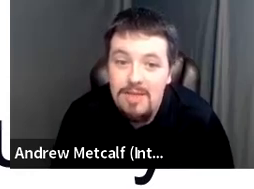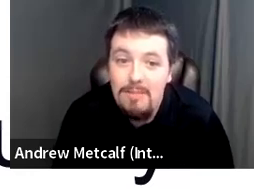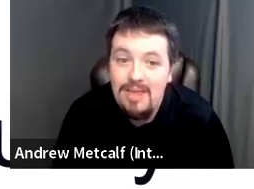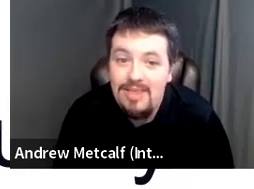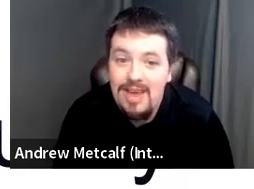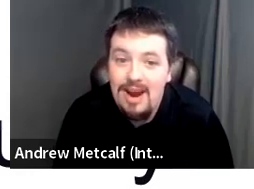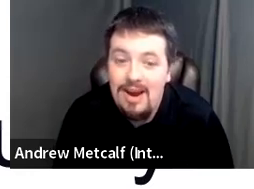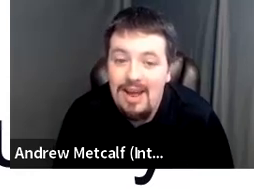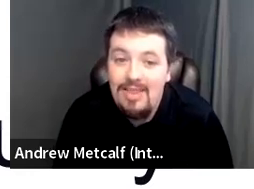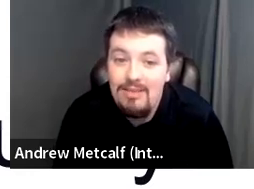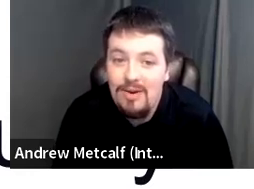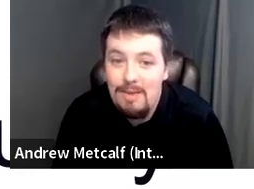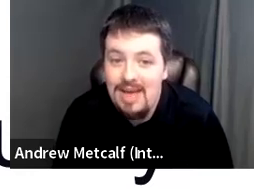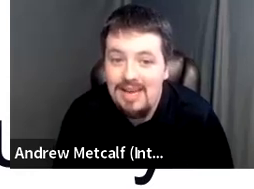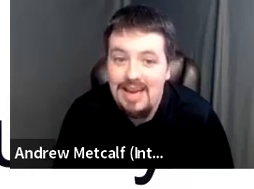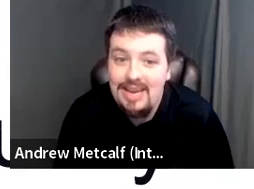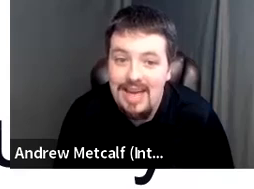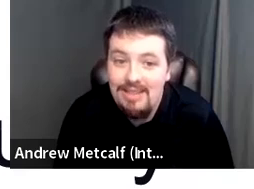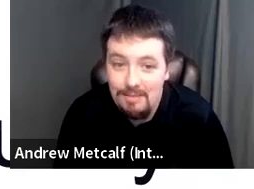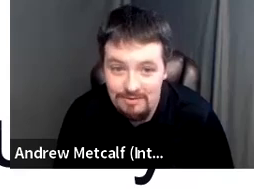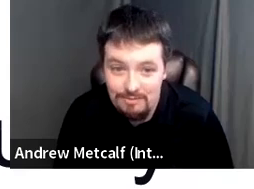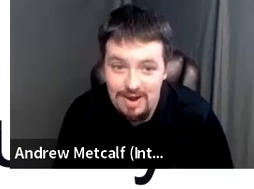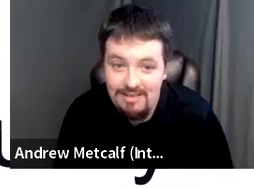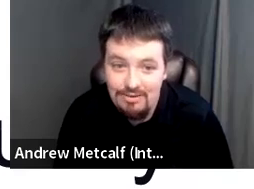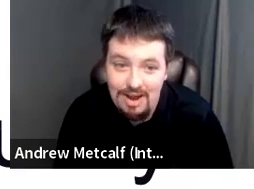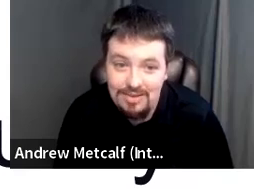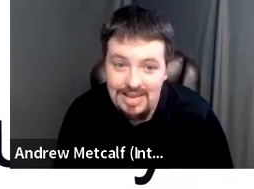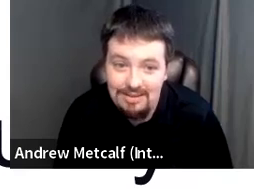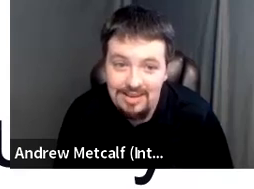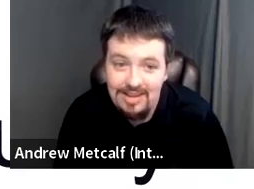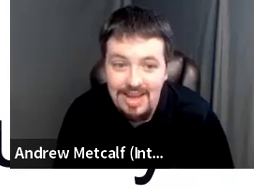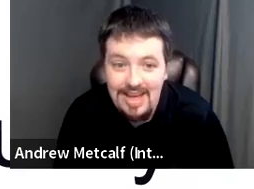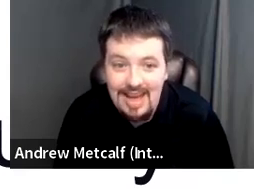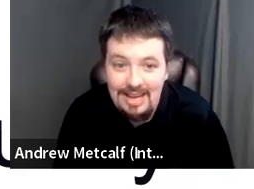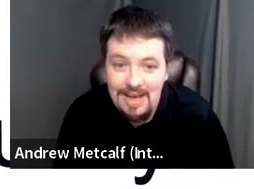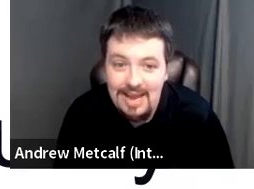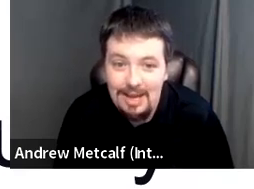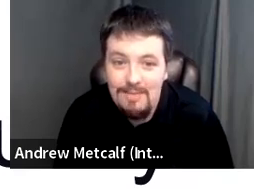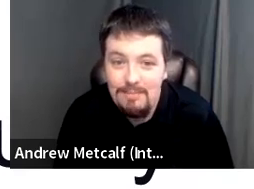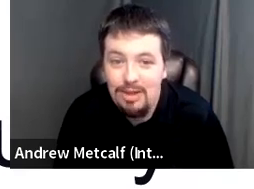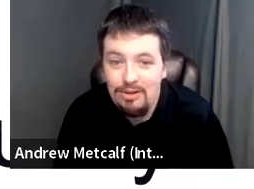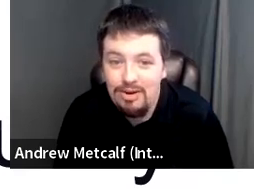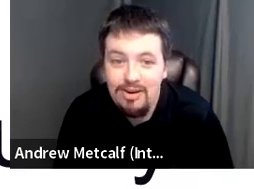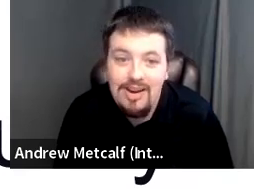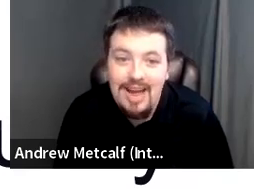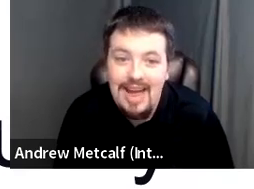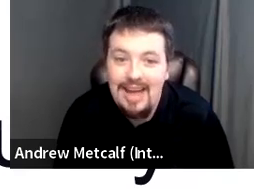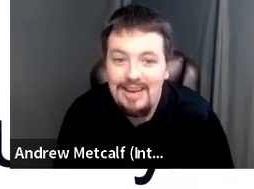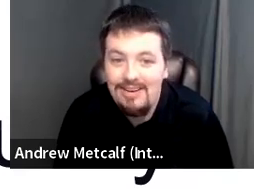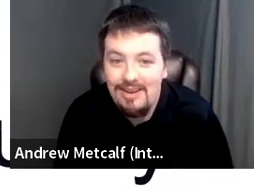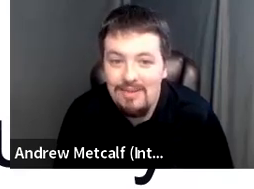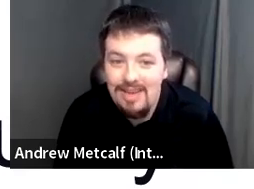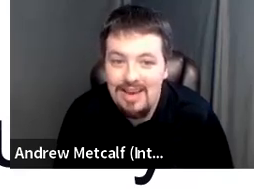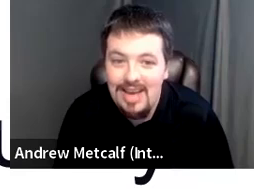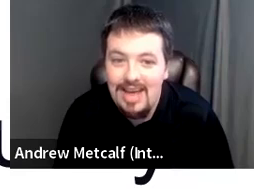them the method there. And that's where they met Gallaudet. The man from France had traveled to England. And he met him, Leclerc,